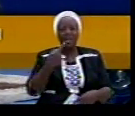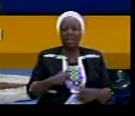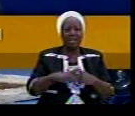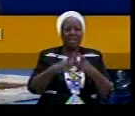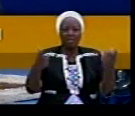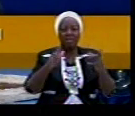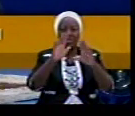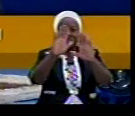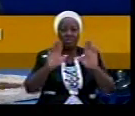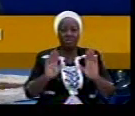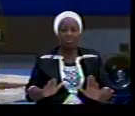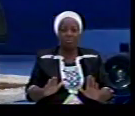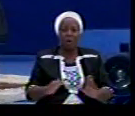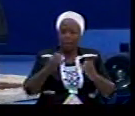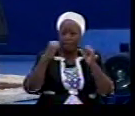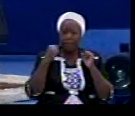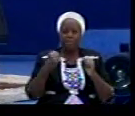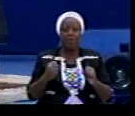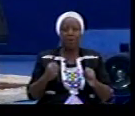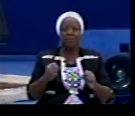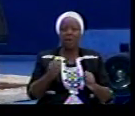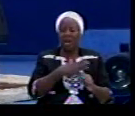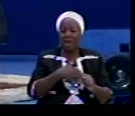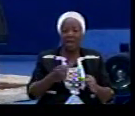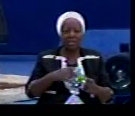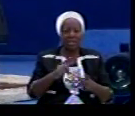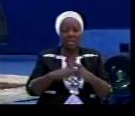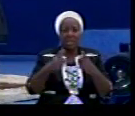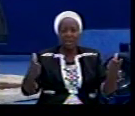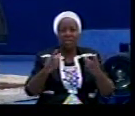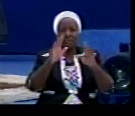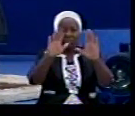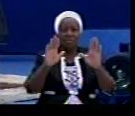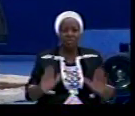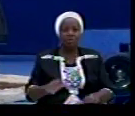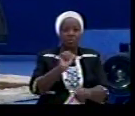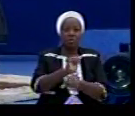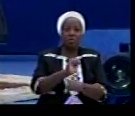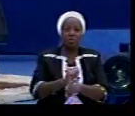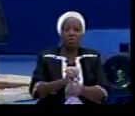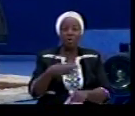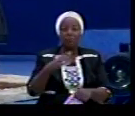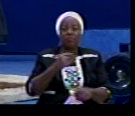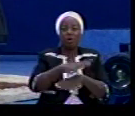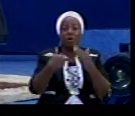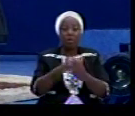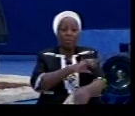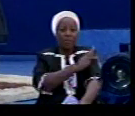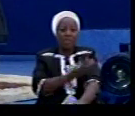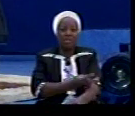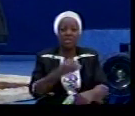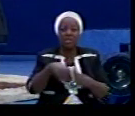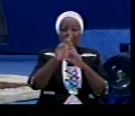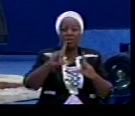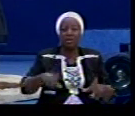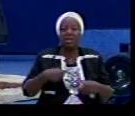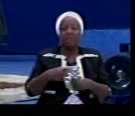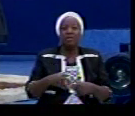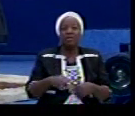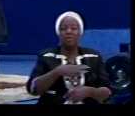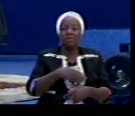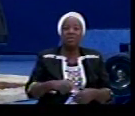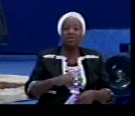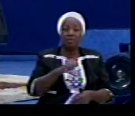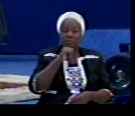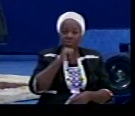miracle power and the great miracle performance of the Almighty in your life.